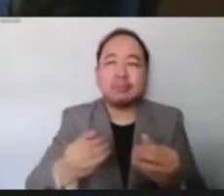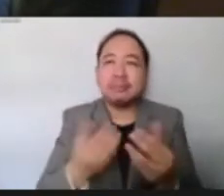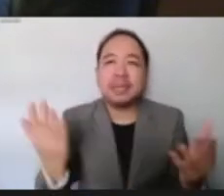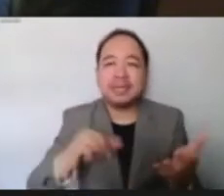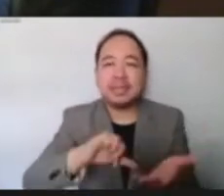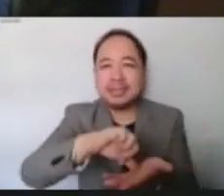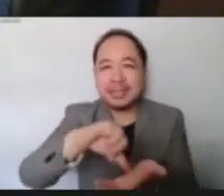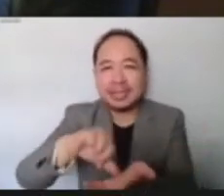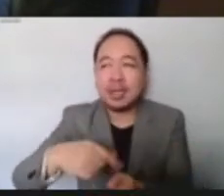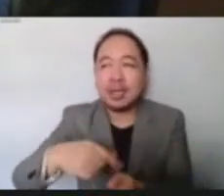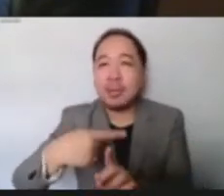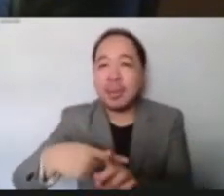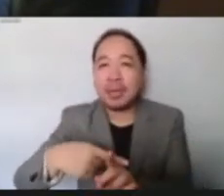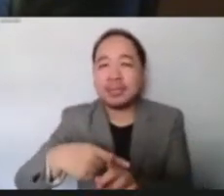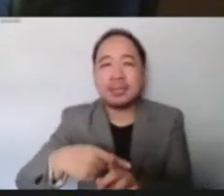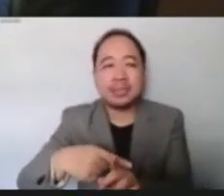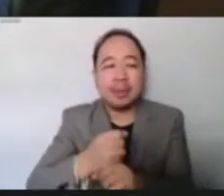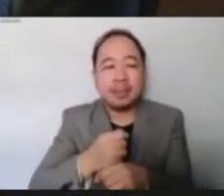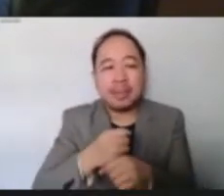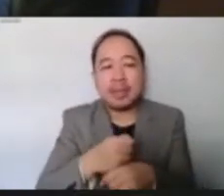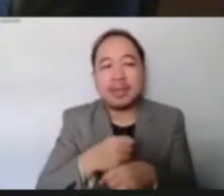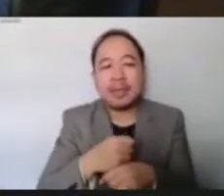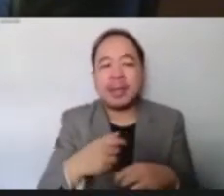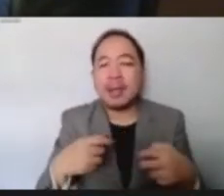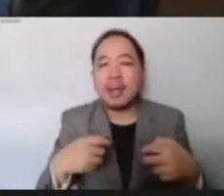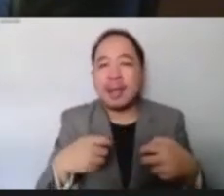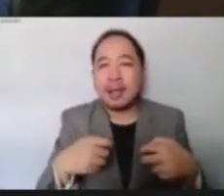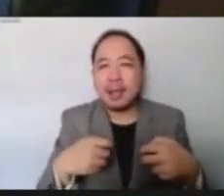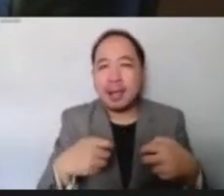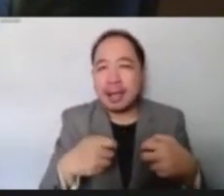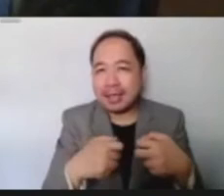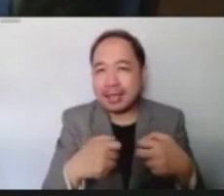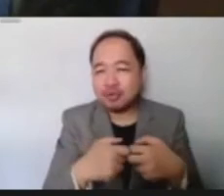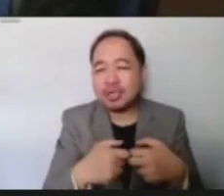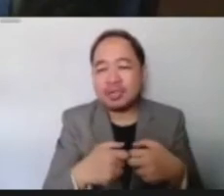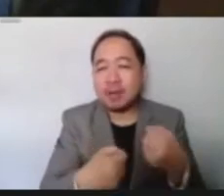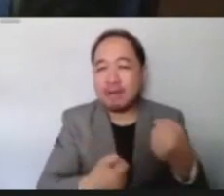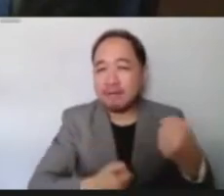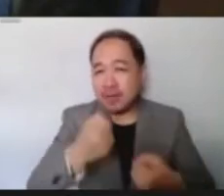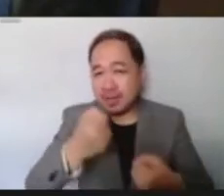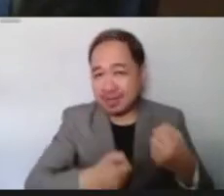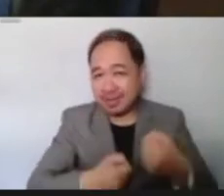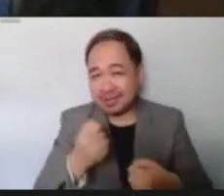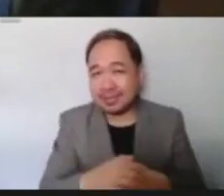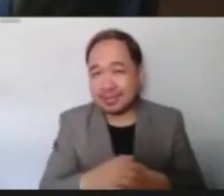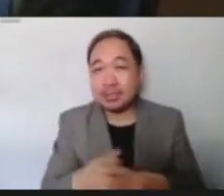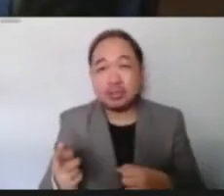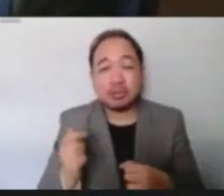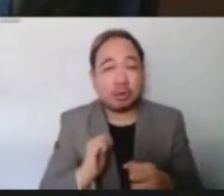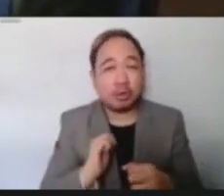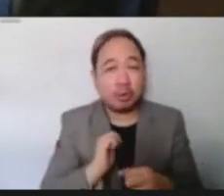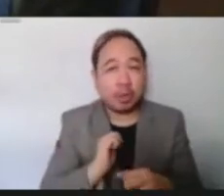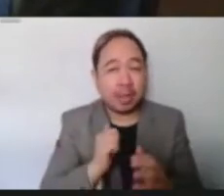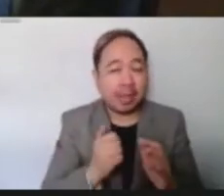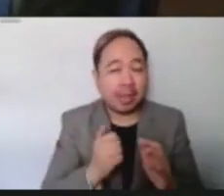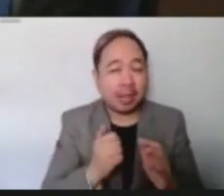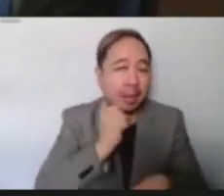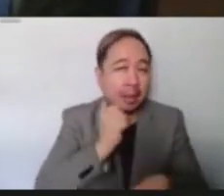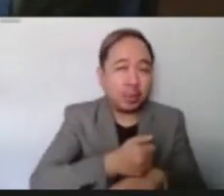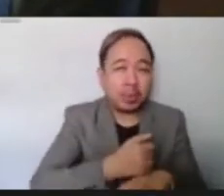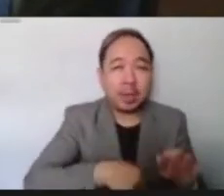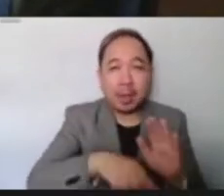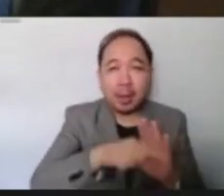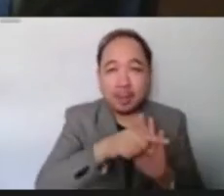manufacturing of electric vehicles responding to Industrial emission by implementing policies like stringent emission norms for